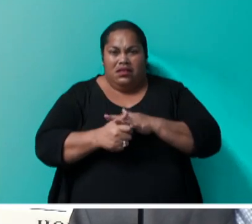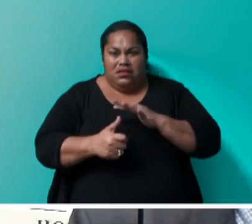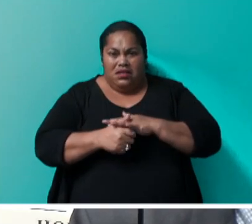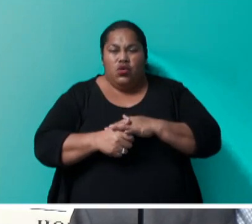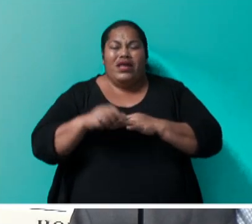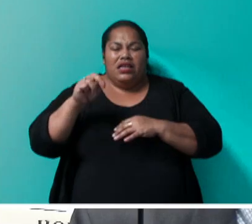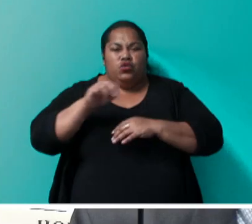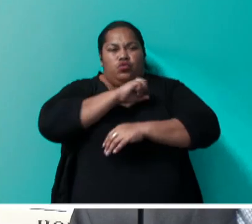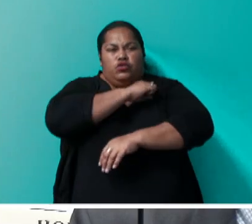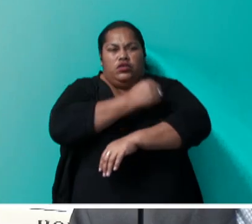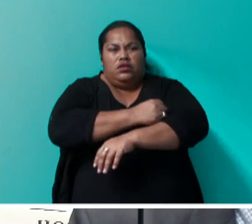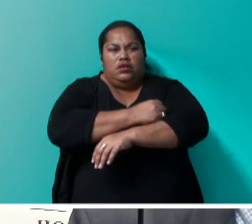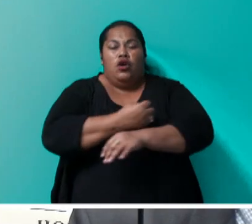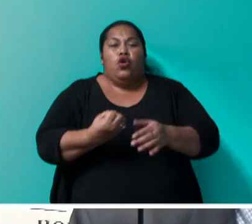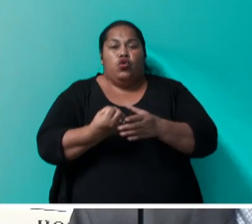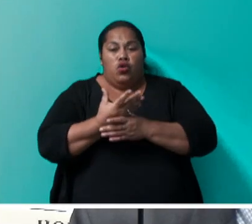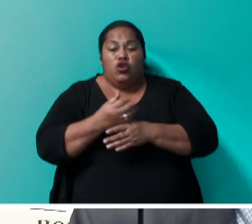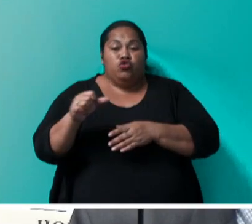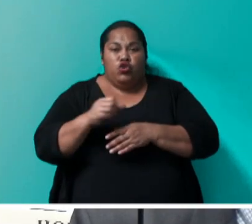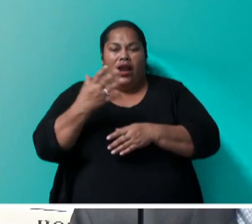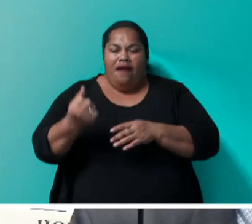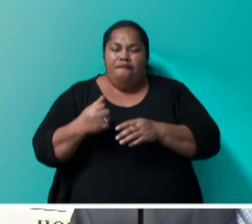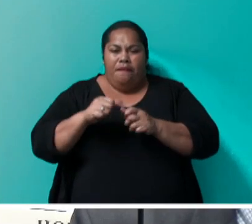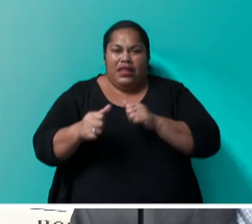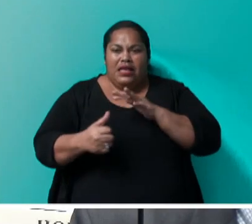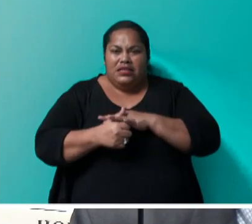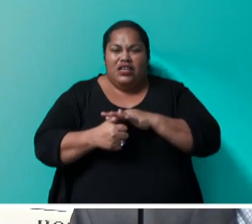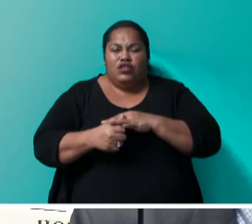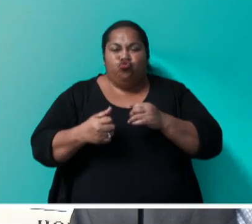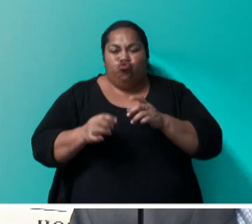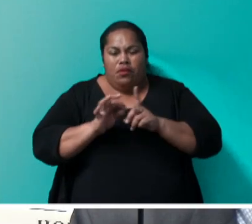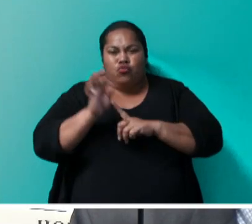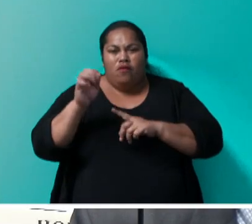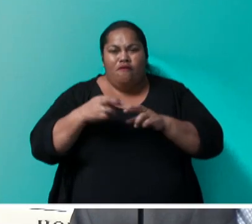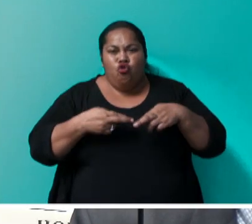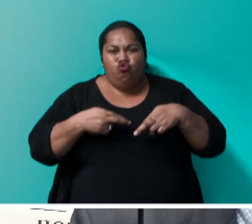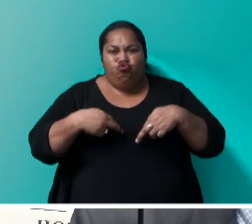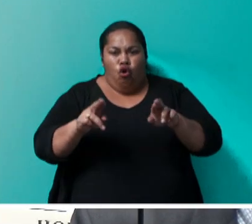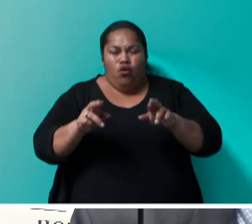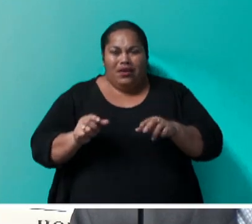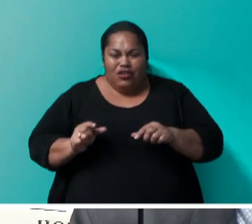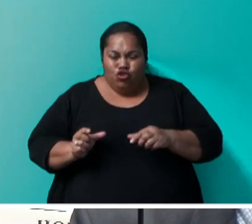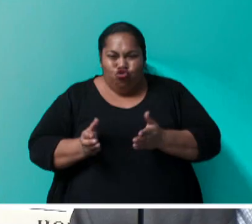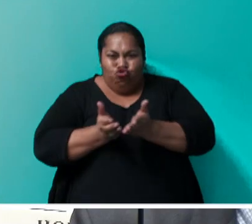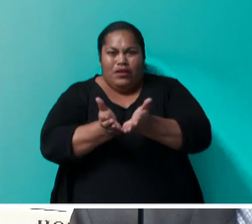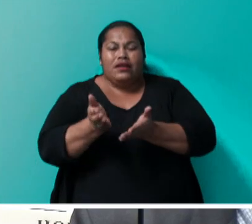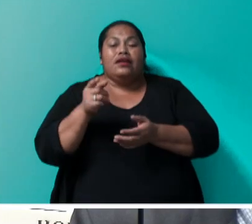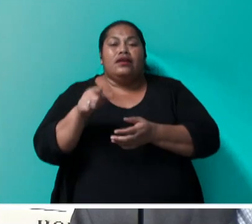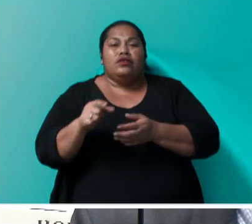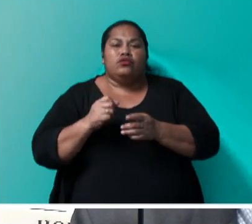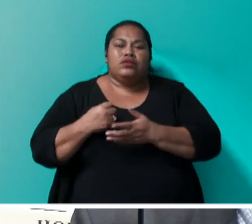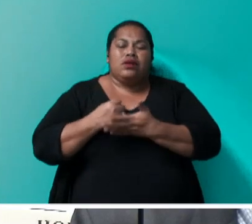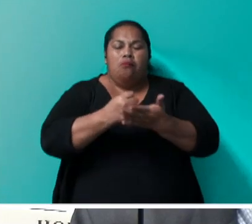strengthened. Growers have to have a better access to improved roads and crossing and culverts. Rail support continues for the